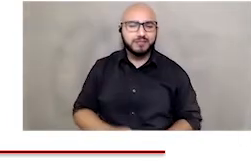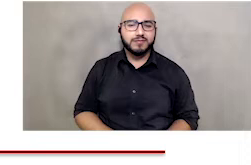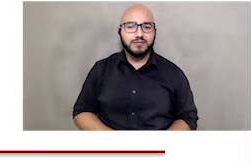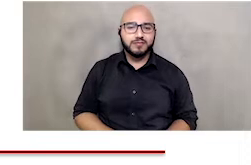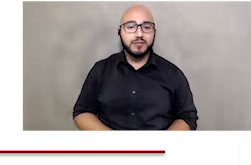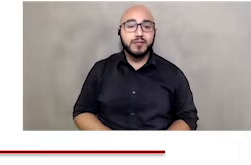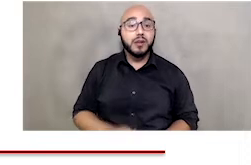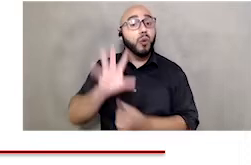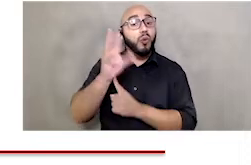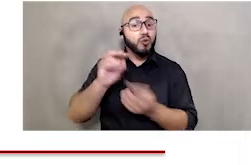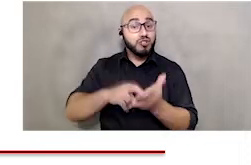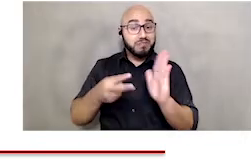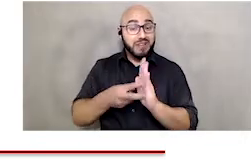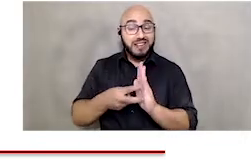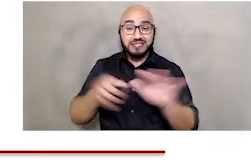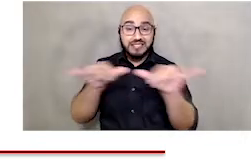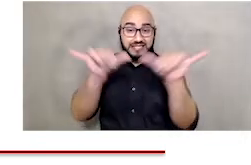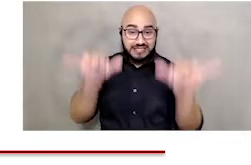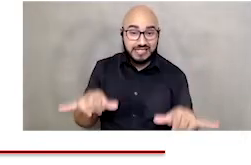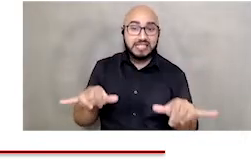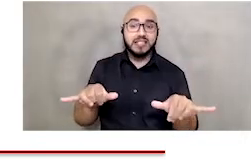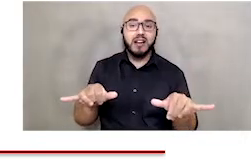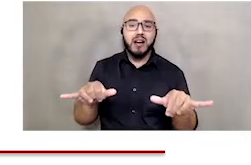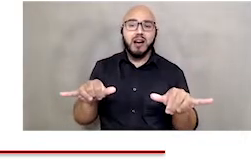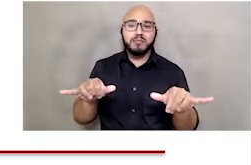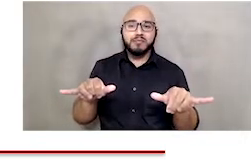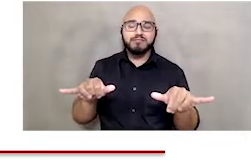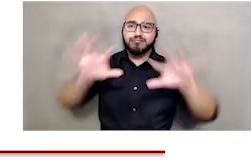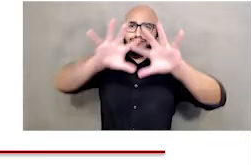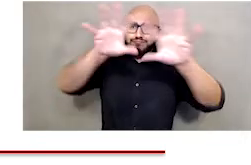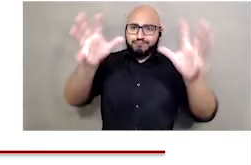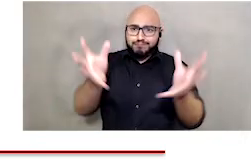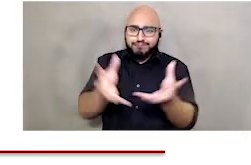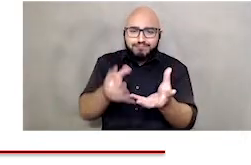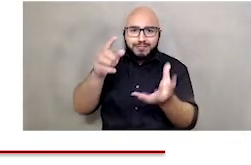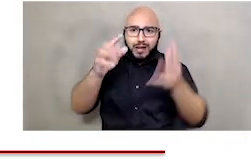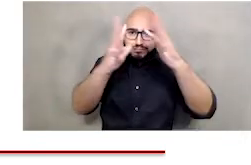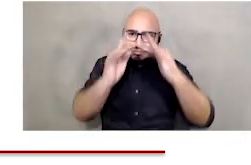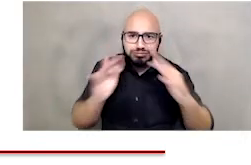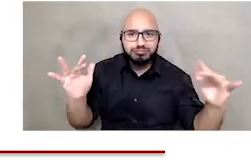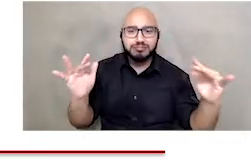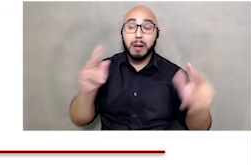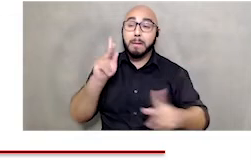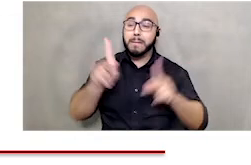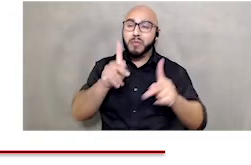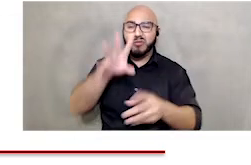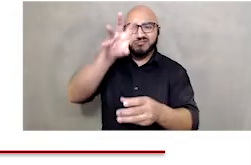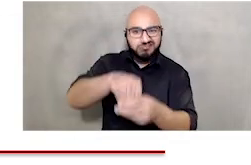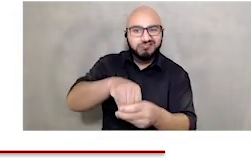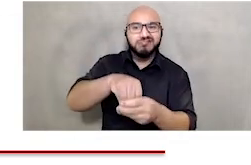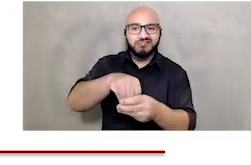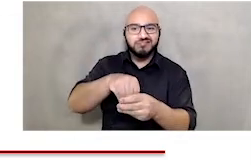It is a system, a dynamic whole that creates and is created by people, places,